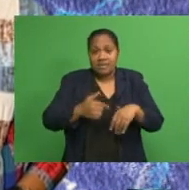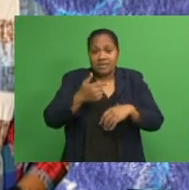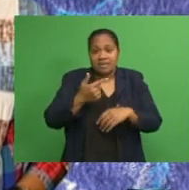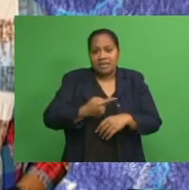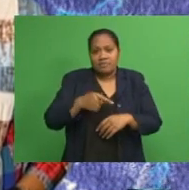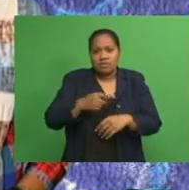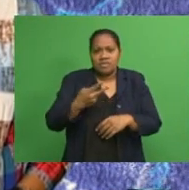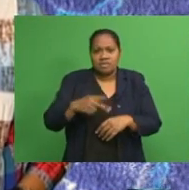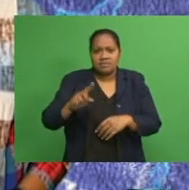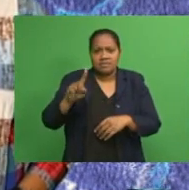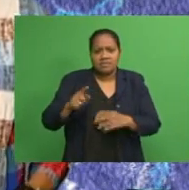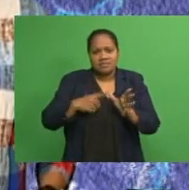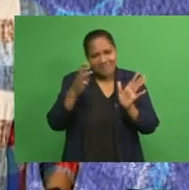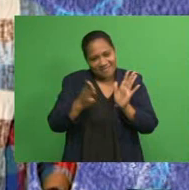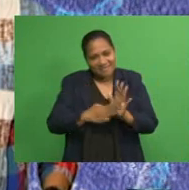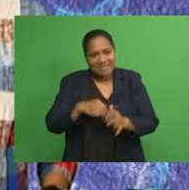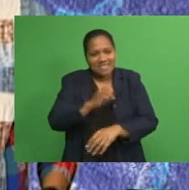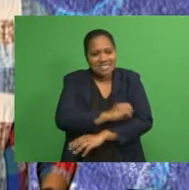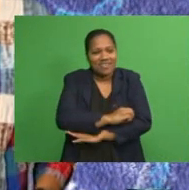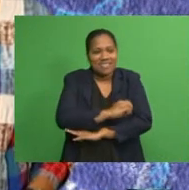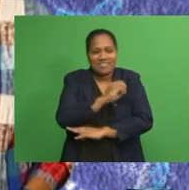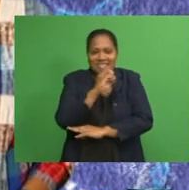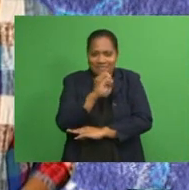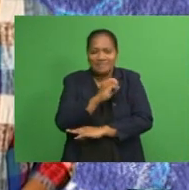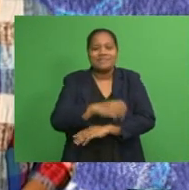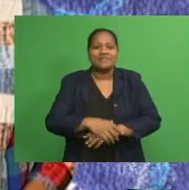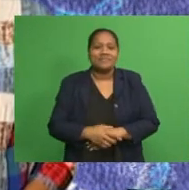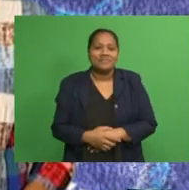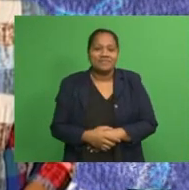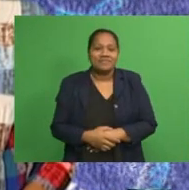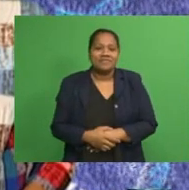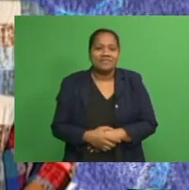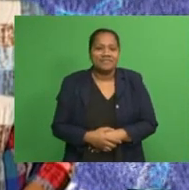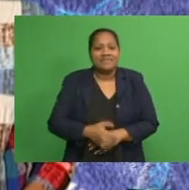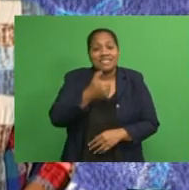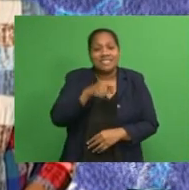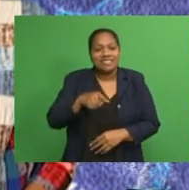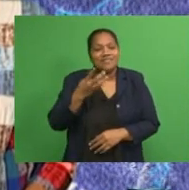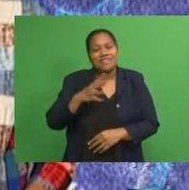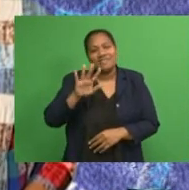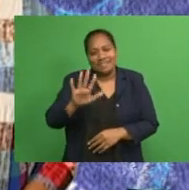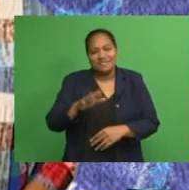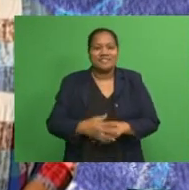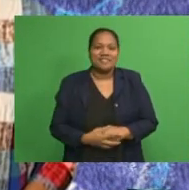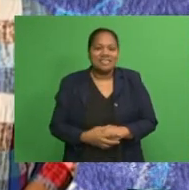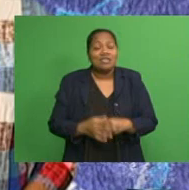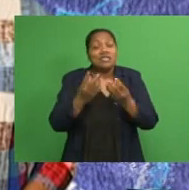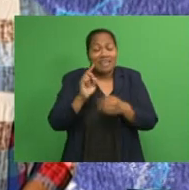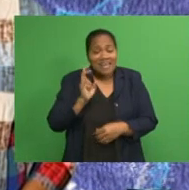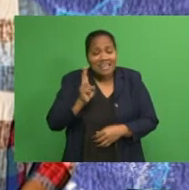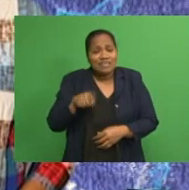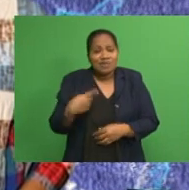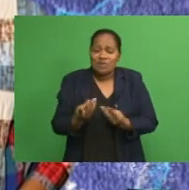at 6:36. For tomorrow, the settled spell looks set to continue through another dry day on the cards